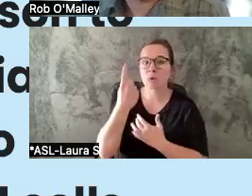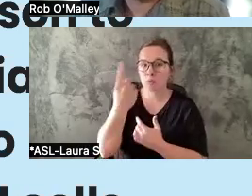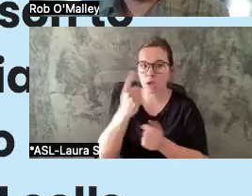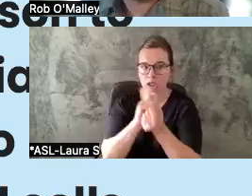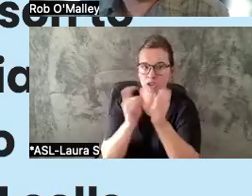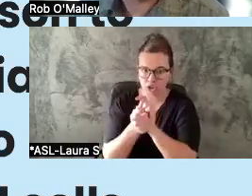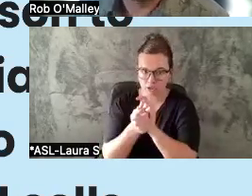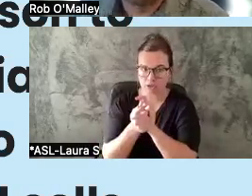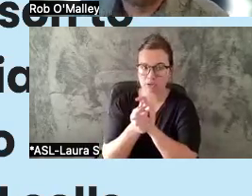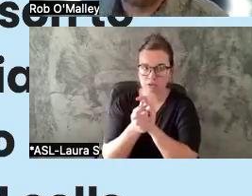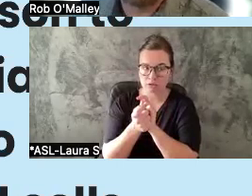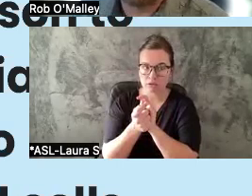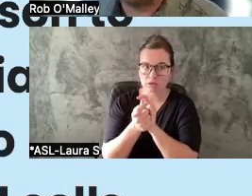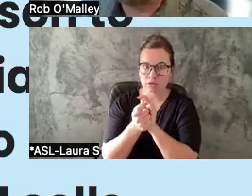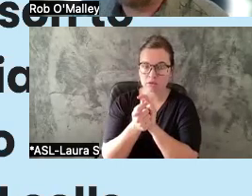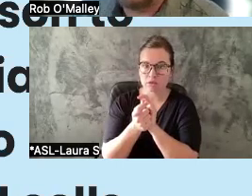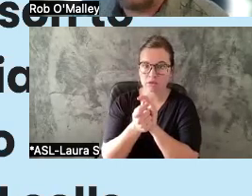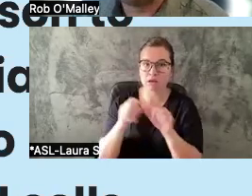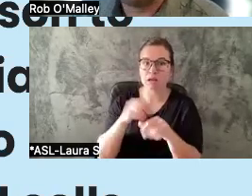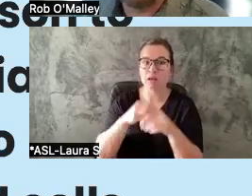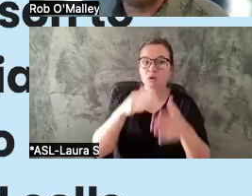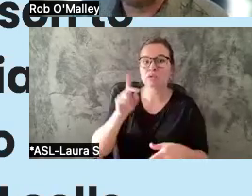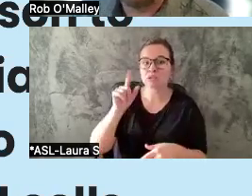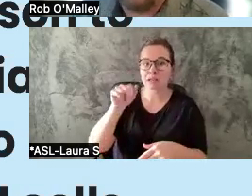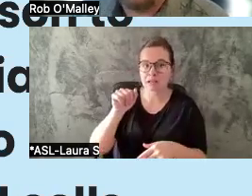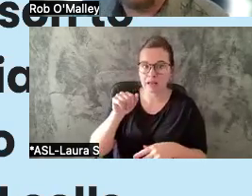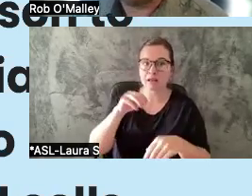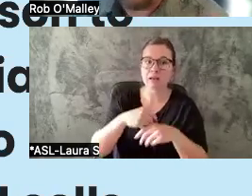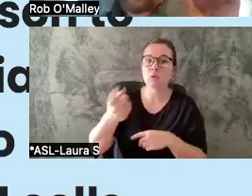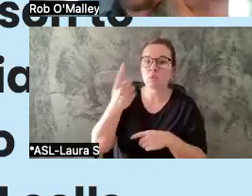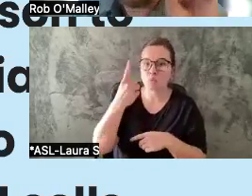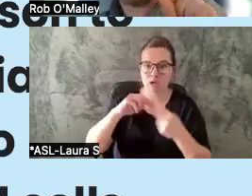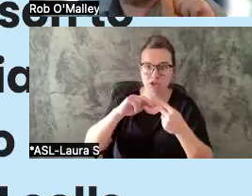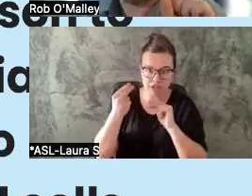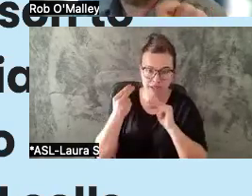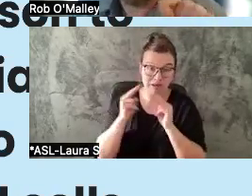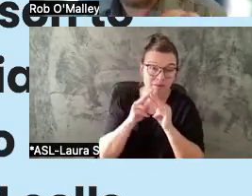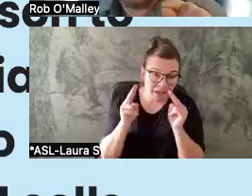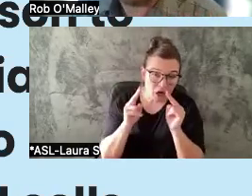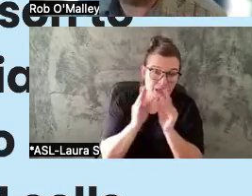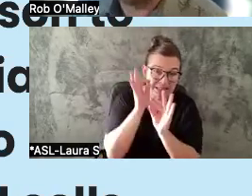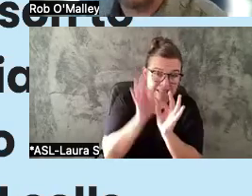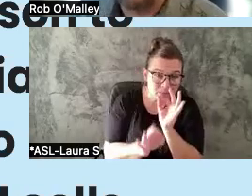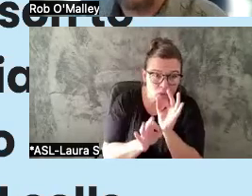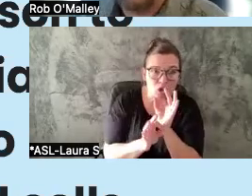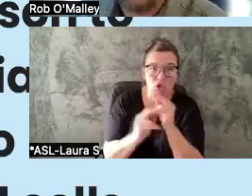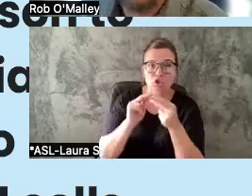a single change in a person's DNA in one particular gene. So it's a very simple genetic